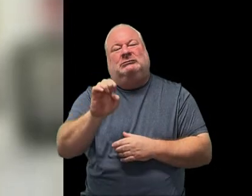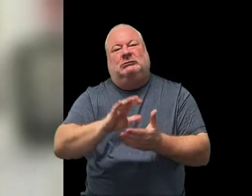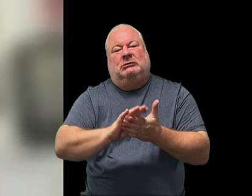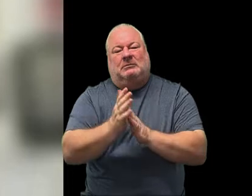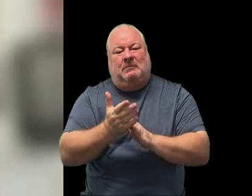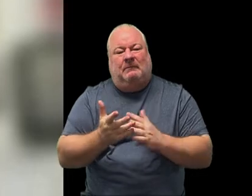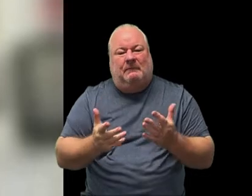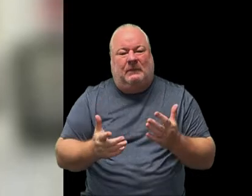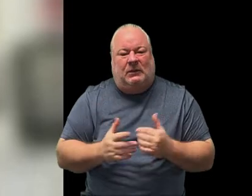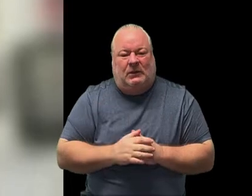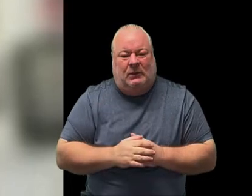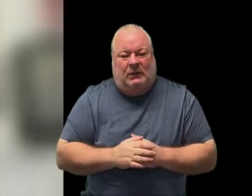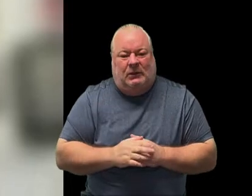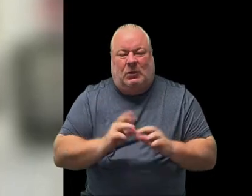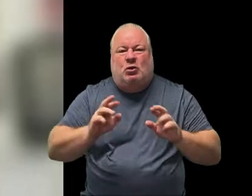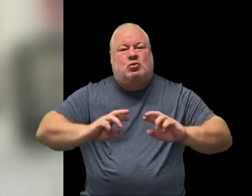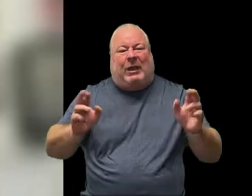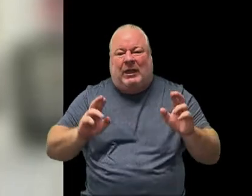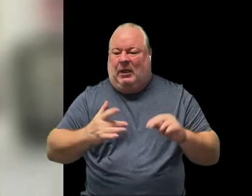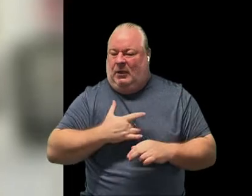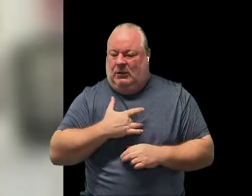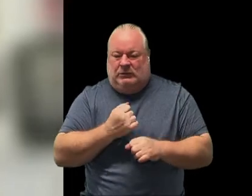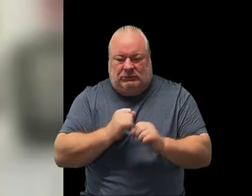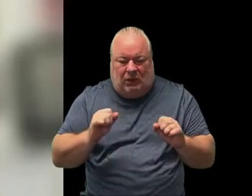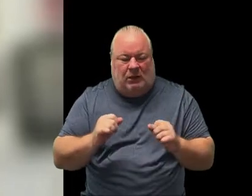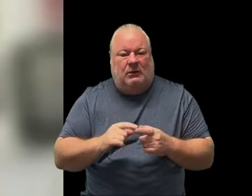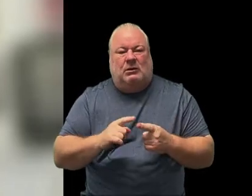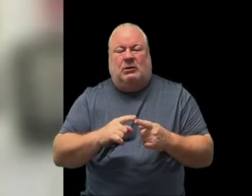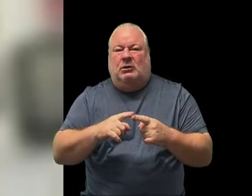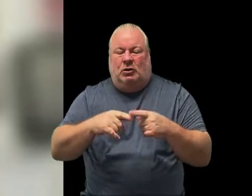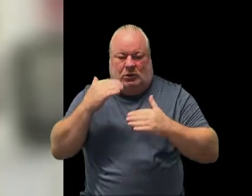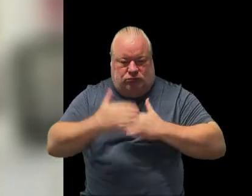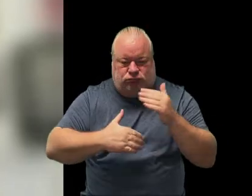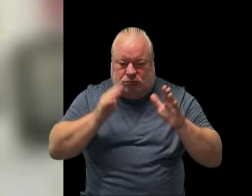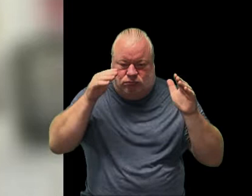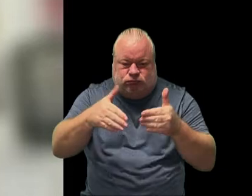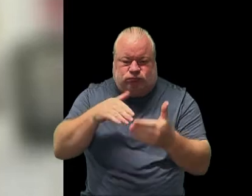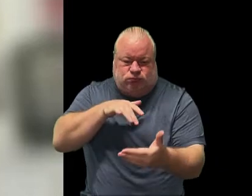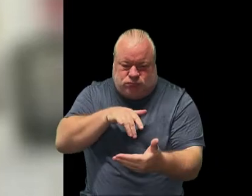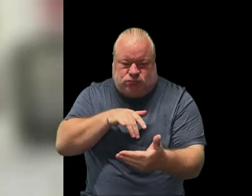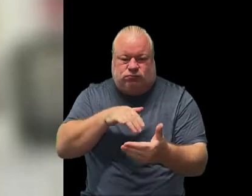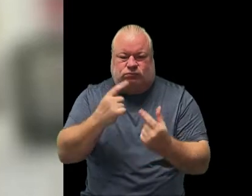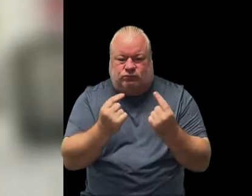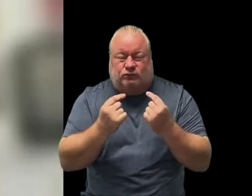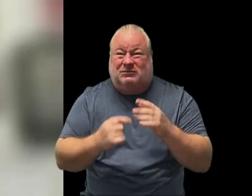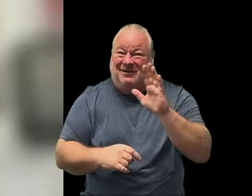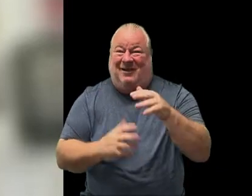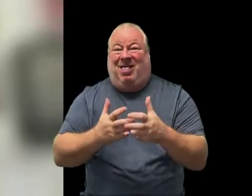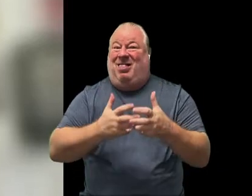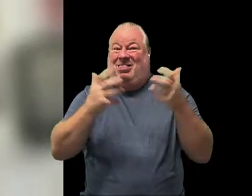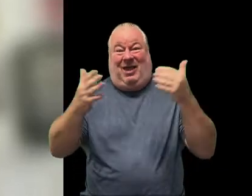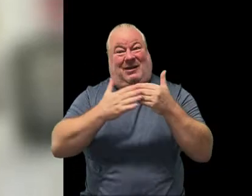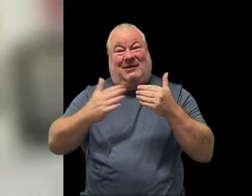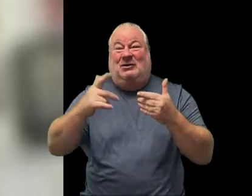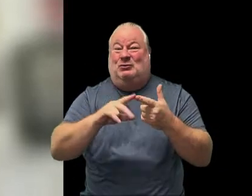grow and to be ready to be a scholar. There's lots to do, lots